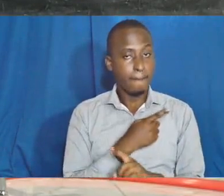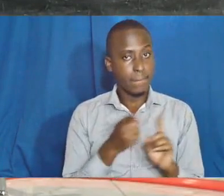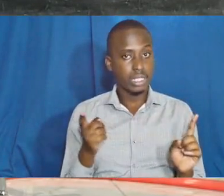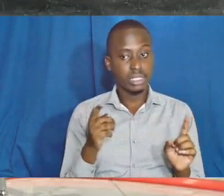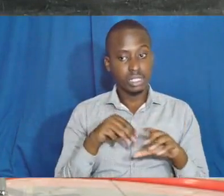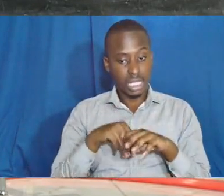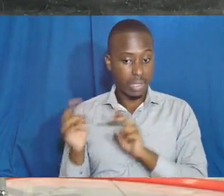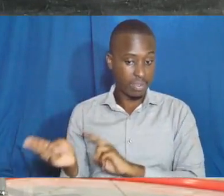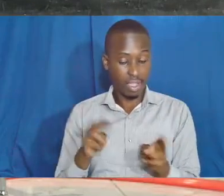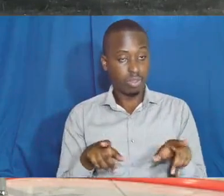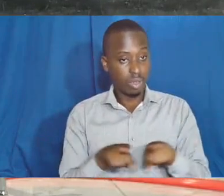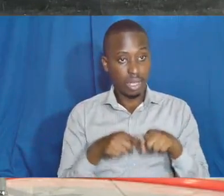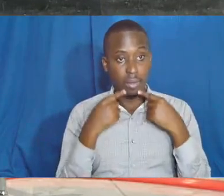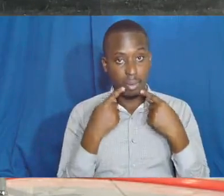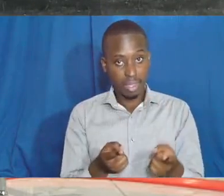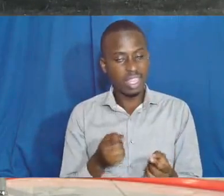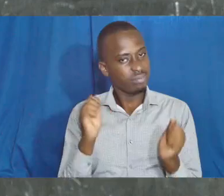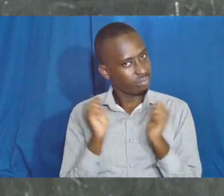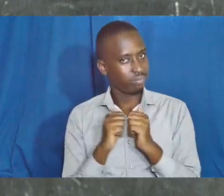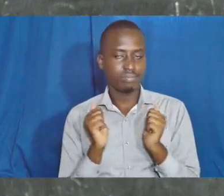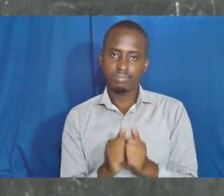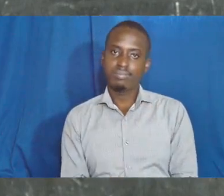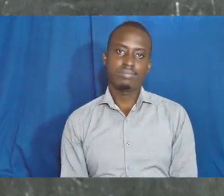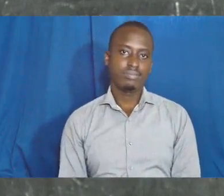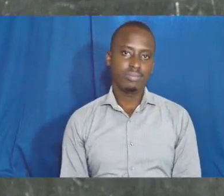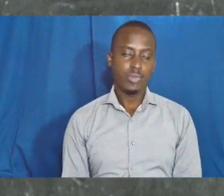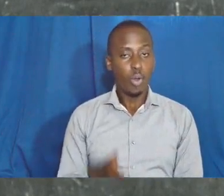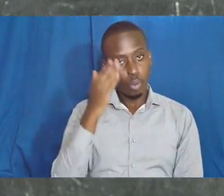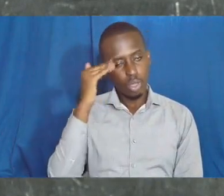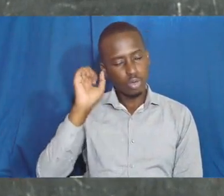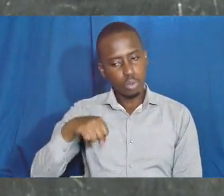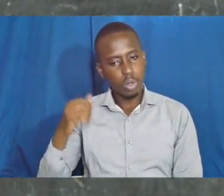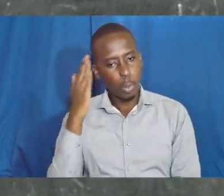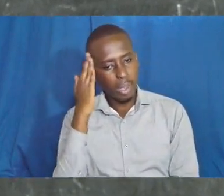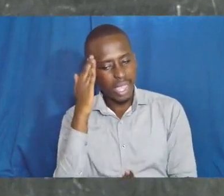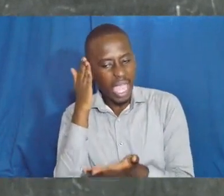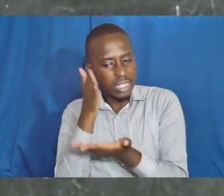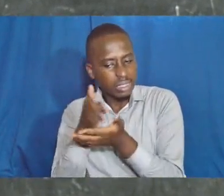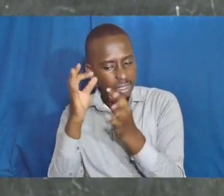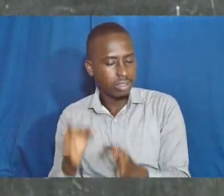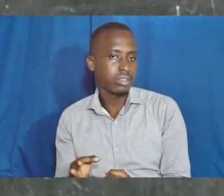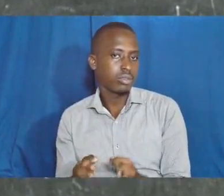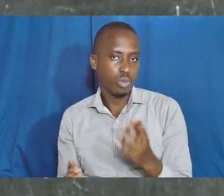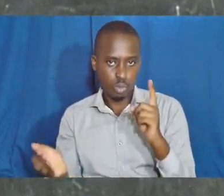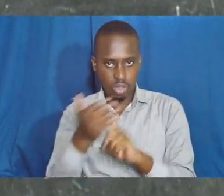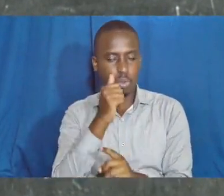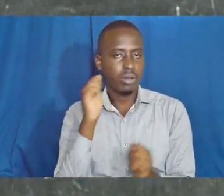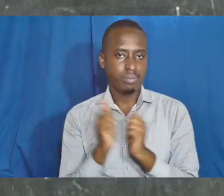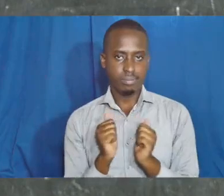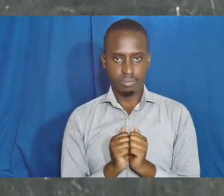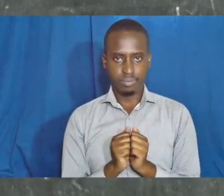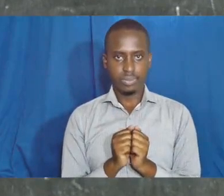nature, as I said, it is very difficult to find pure substances. Though